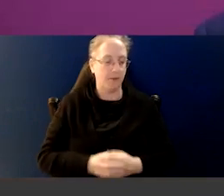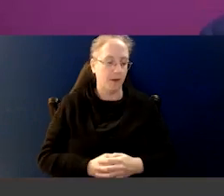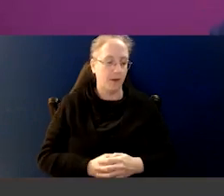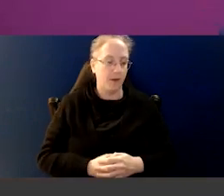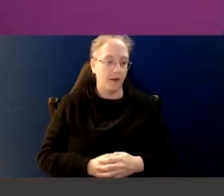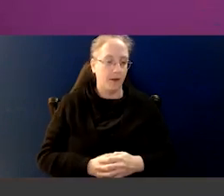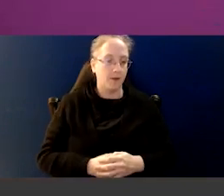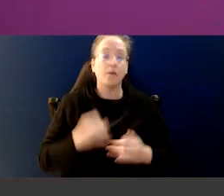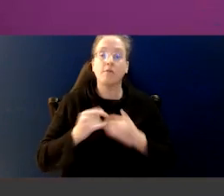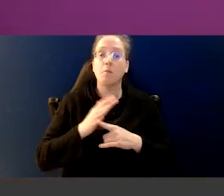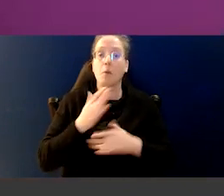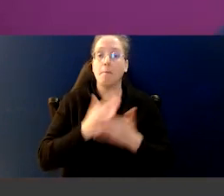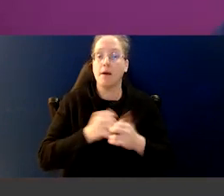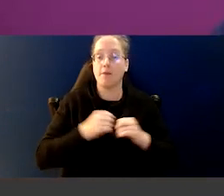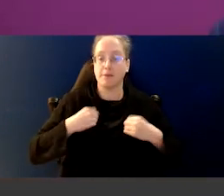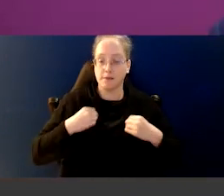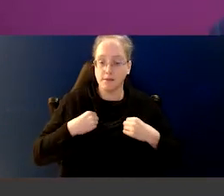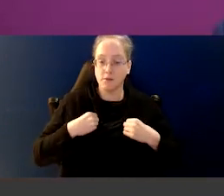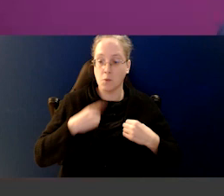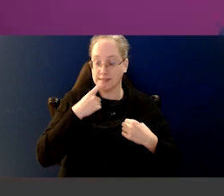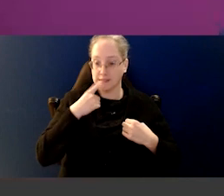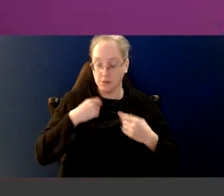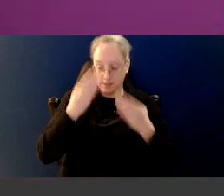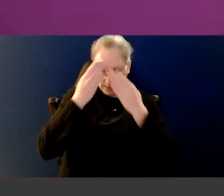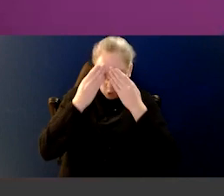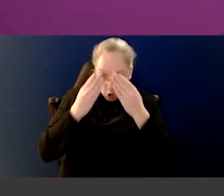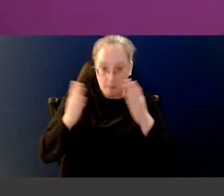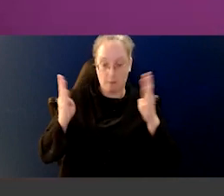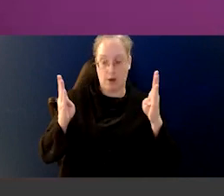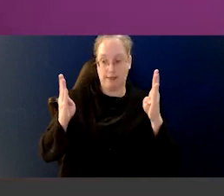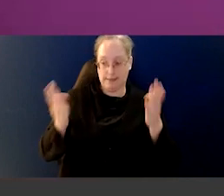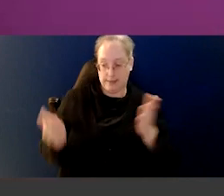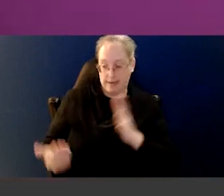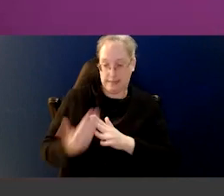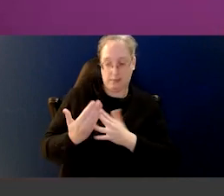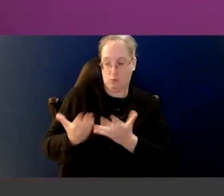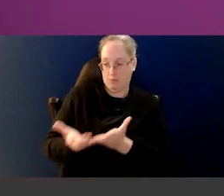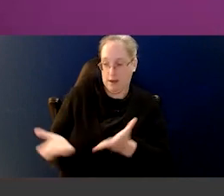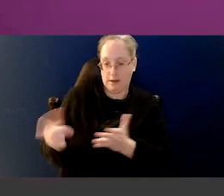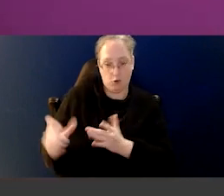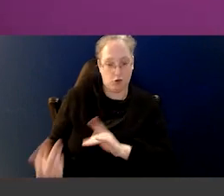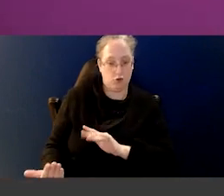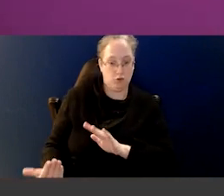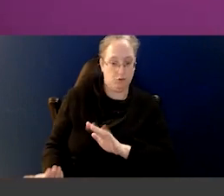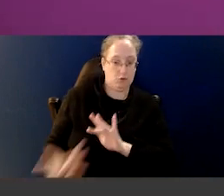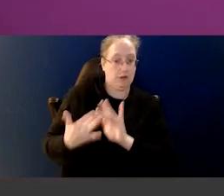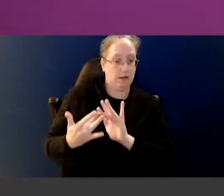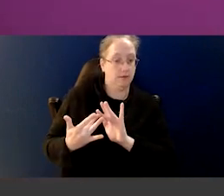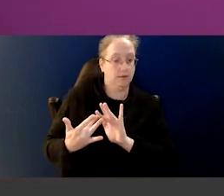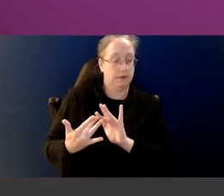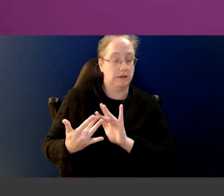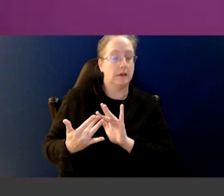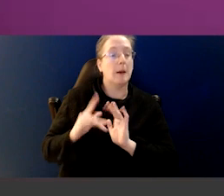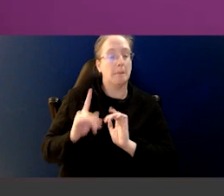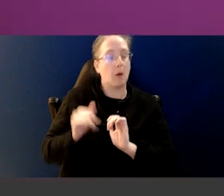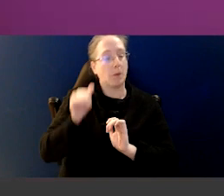really try and be as open and accessible to complainants as we possibly can, but noting that there is constraints in terms of